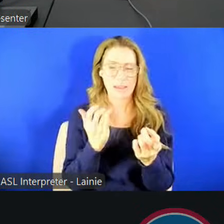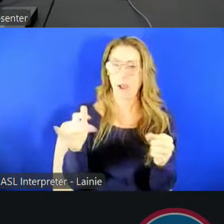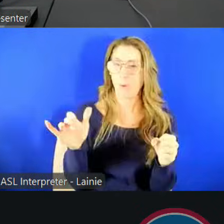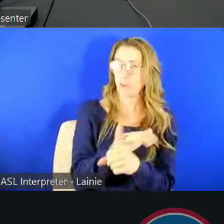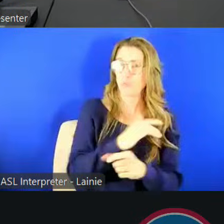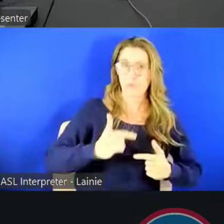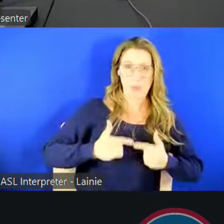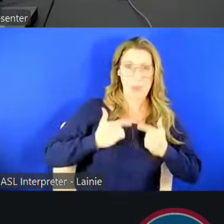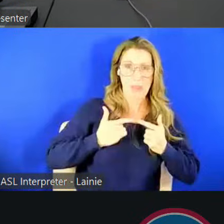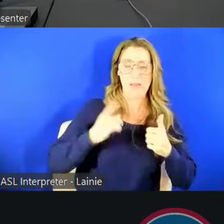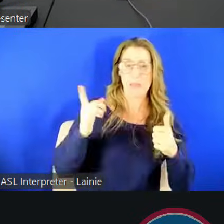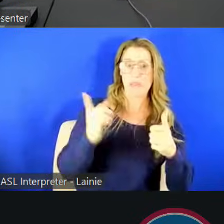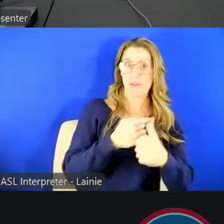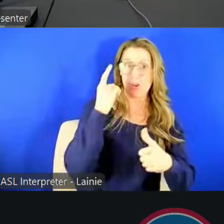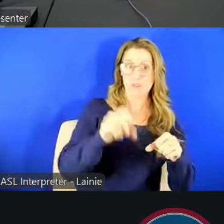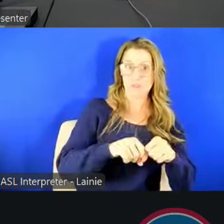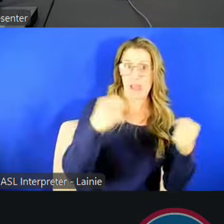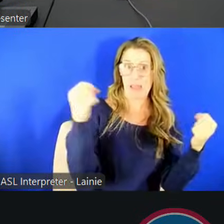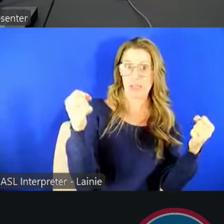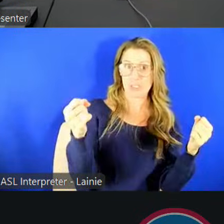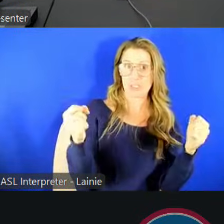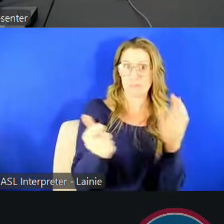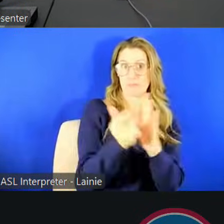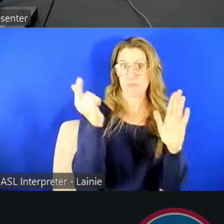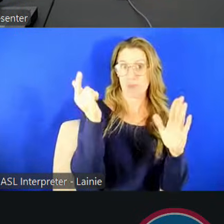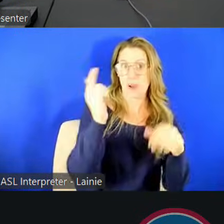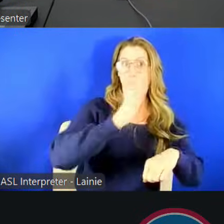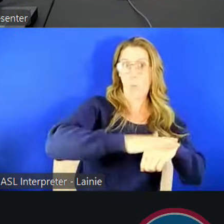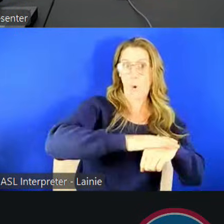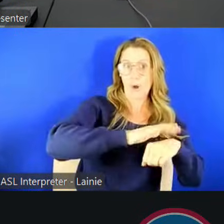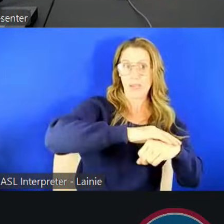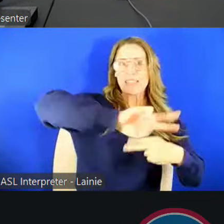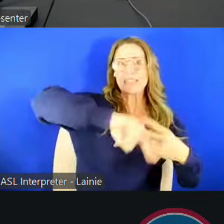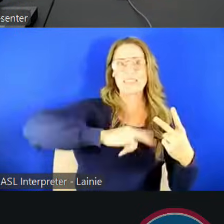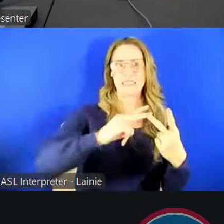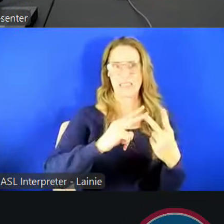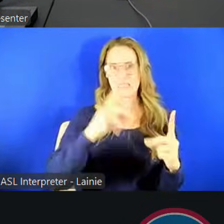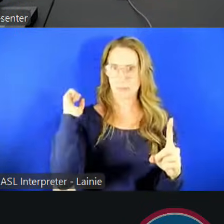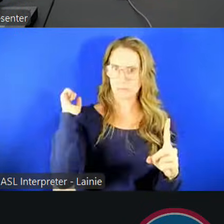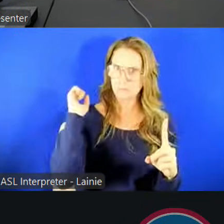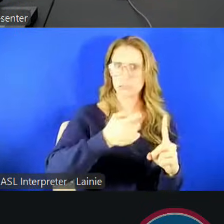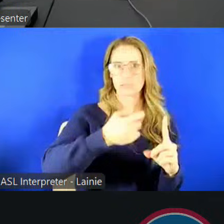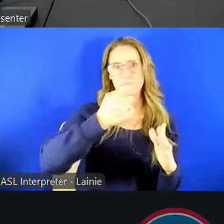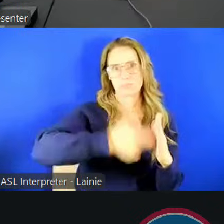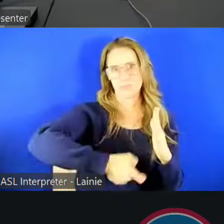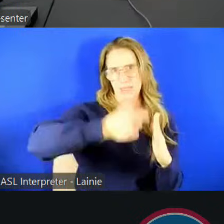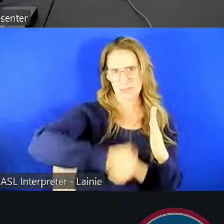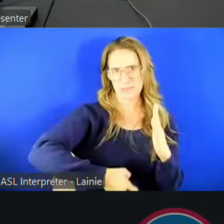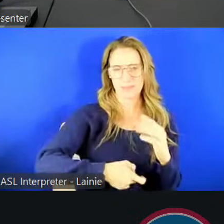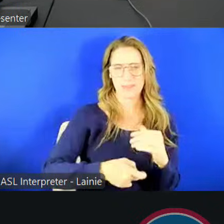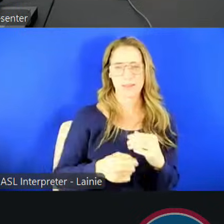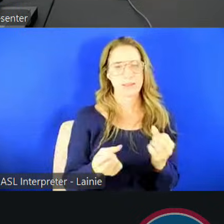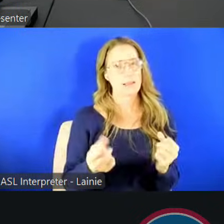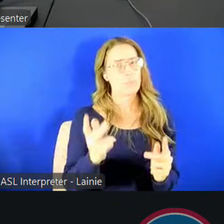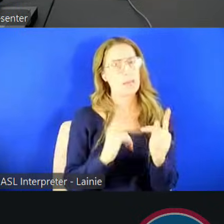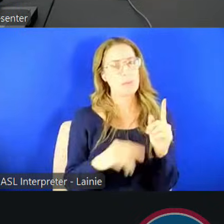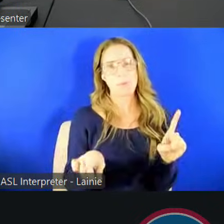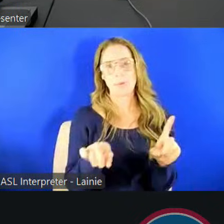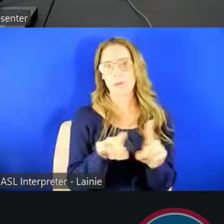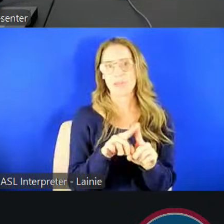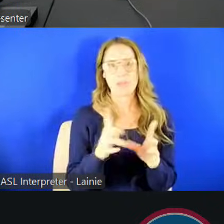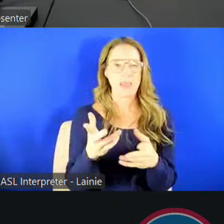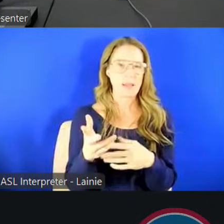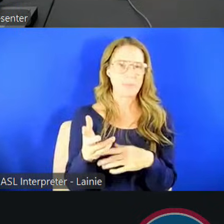on first violation and then I think the second time. Thank you. Unsurprisingly, it's a lot of repeat offenders, because it's, the delivery vehicles